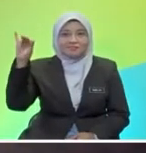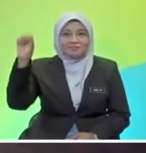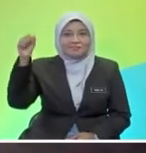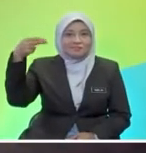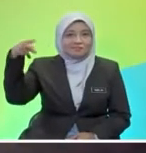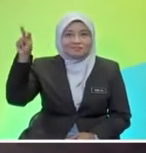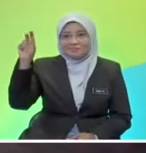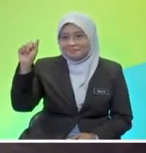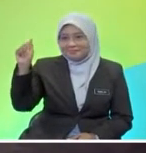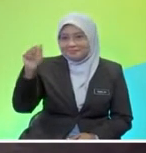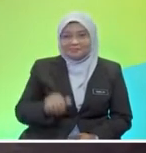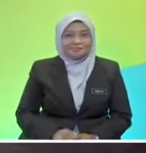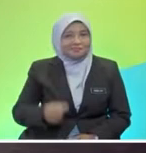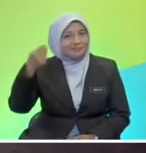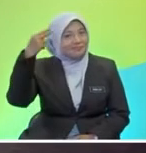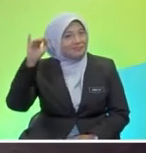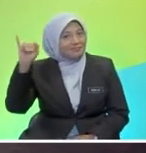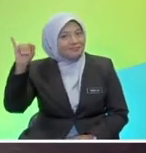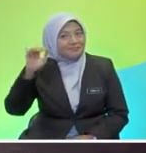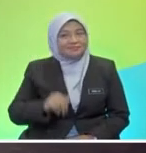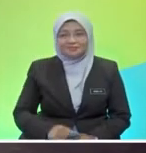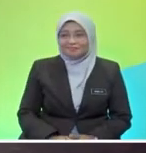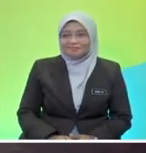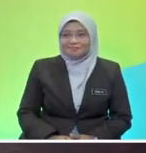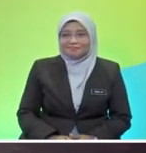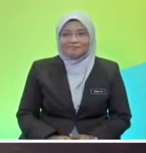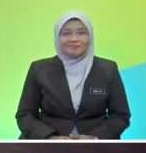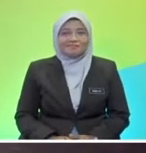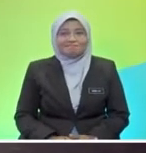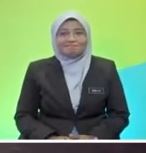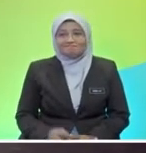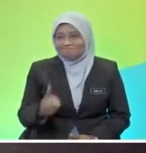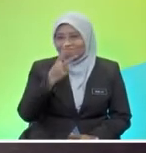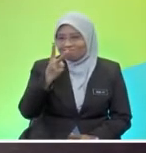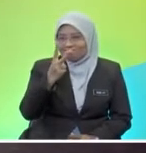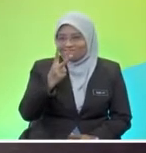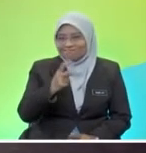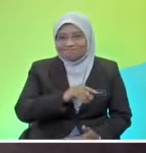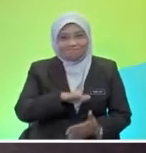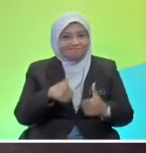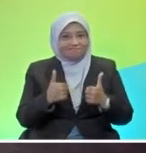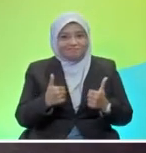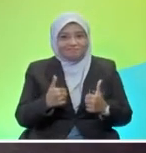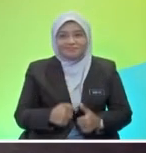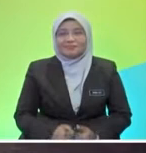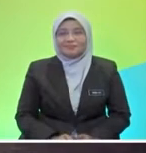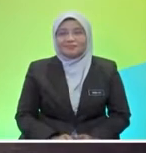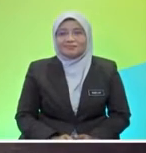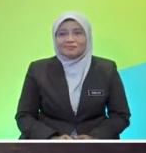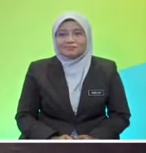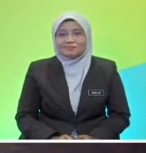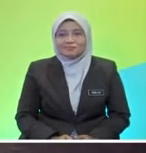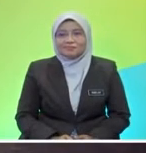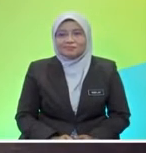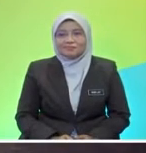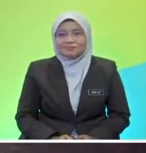Hi, Shafika. Wow, we're looking super, super active today, right? Yes, Shafika. I wonder what our class is